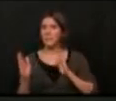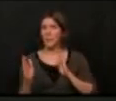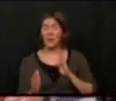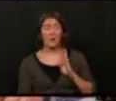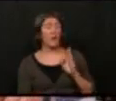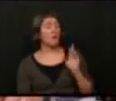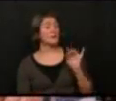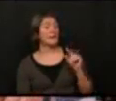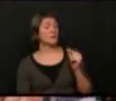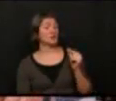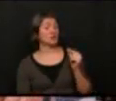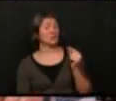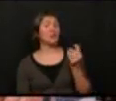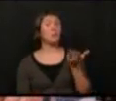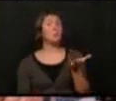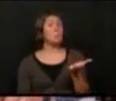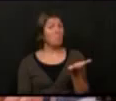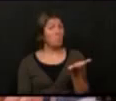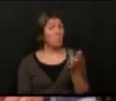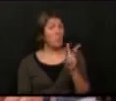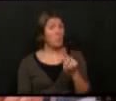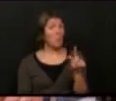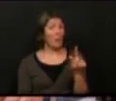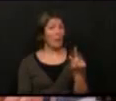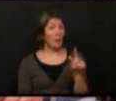to be made that